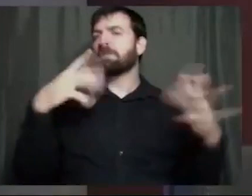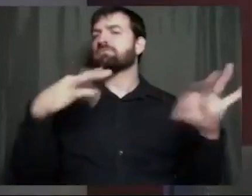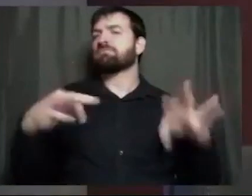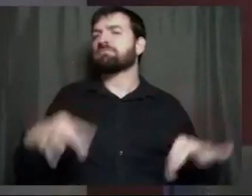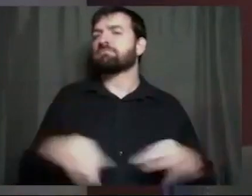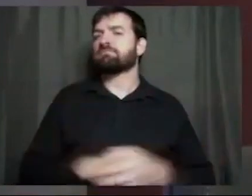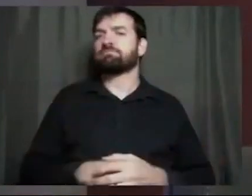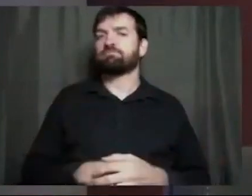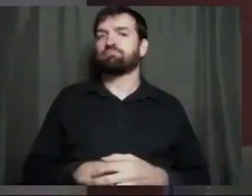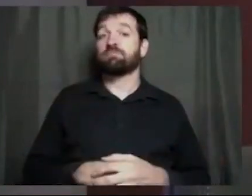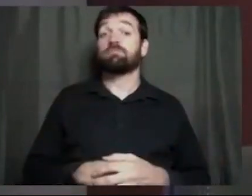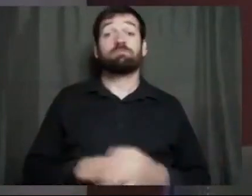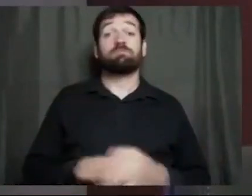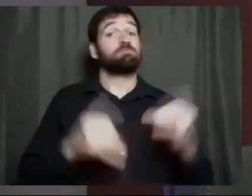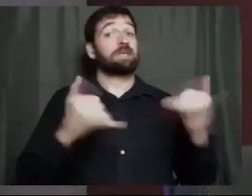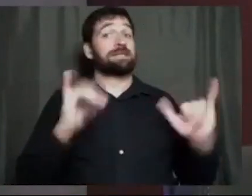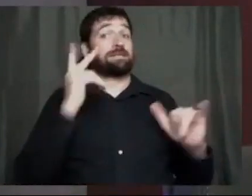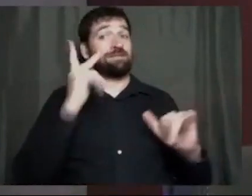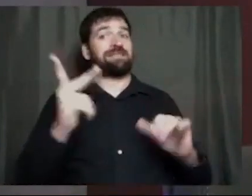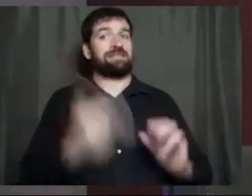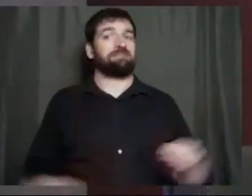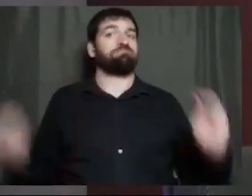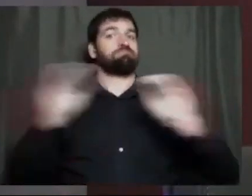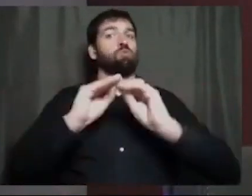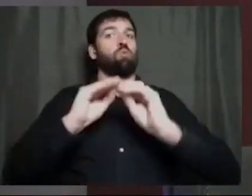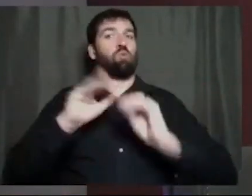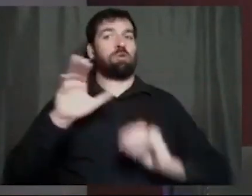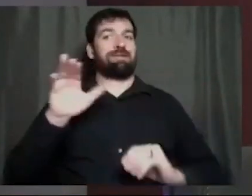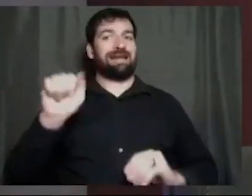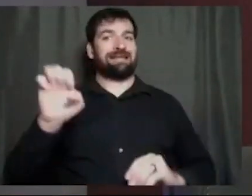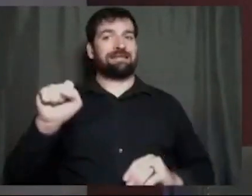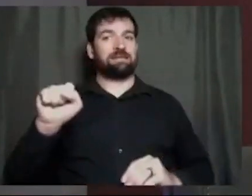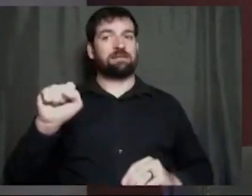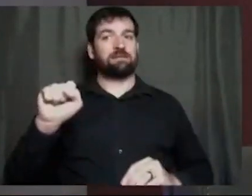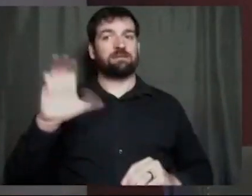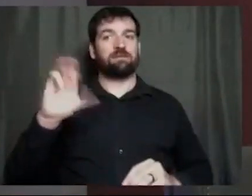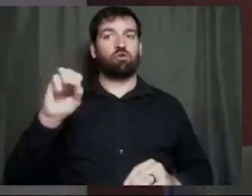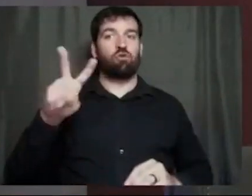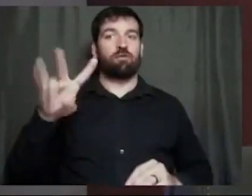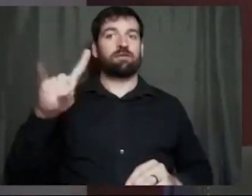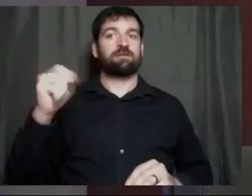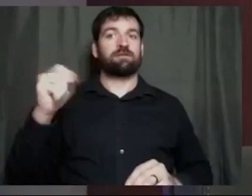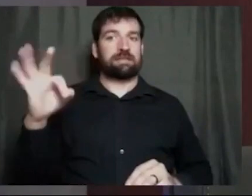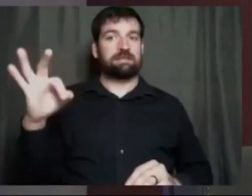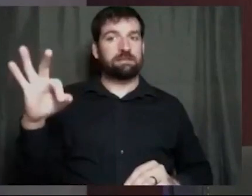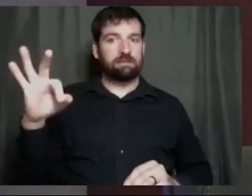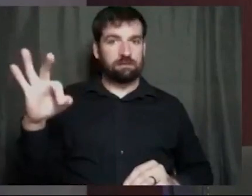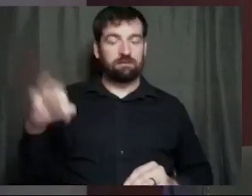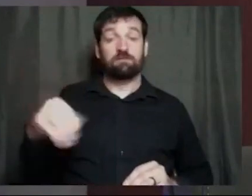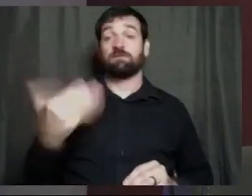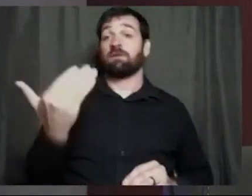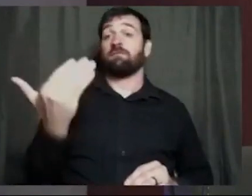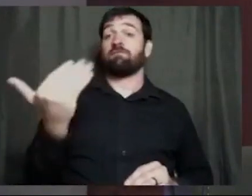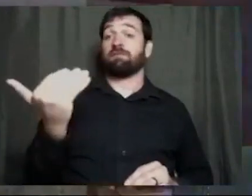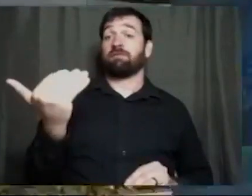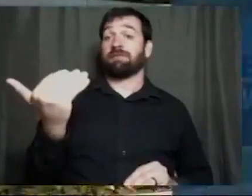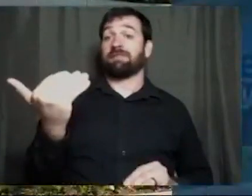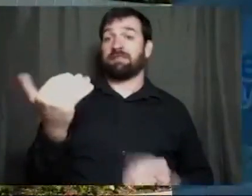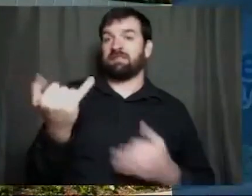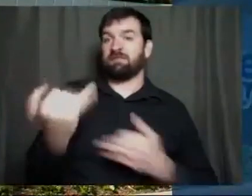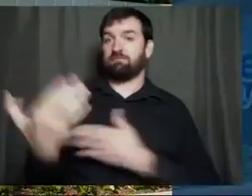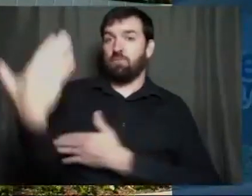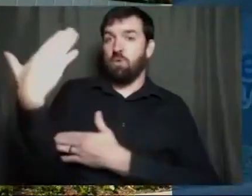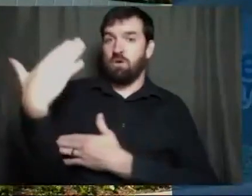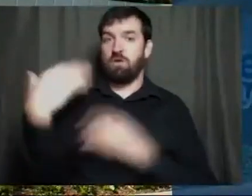we're still seeing increased cases of COVID-19 in the hospital. We had 15 in-house as of this morning and 1 in the